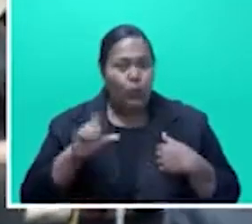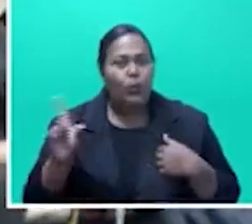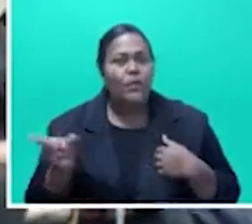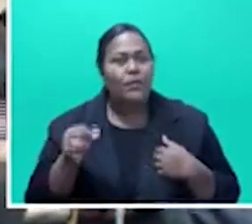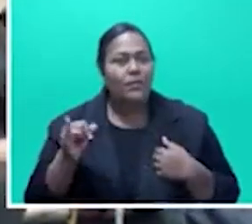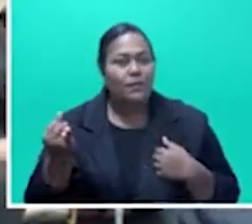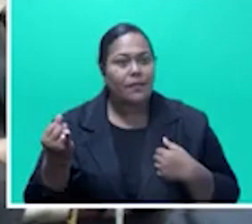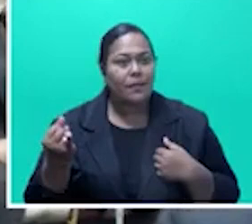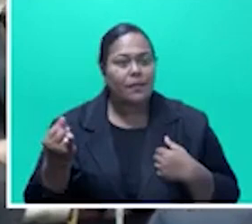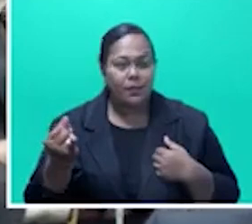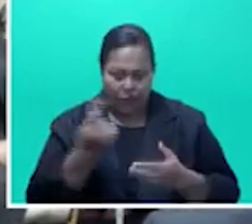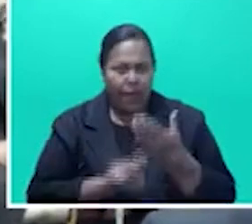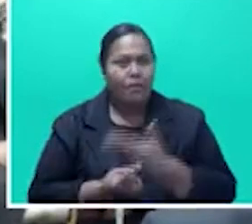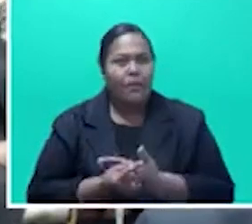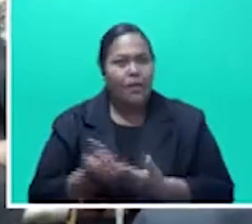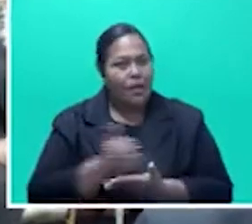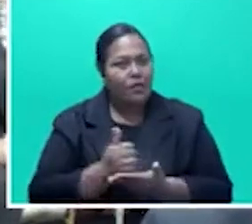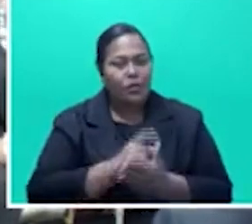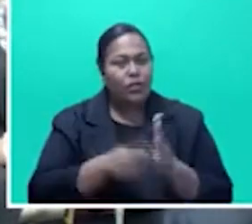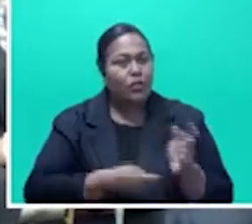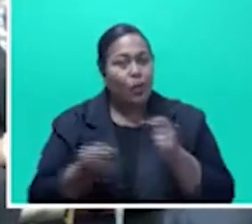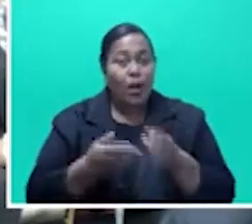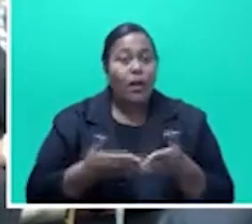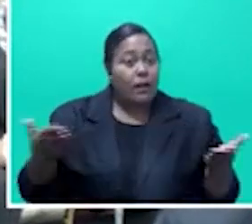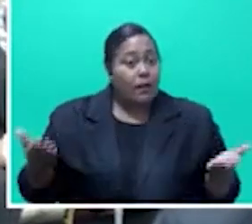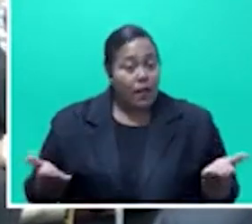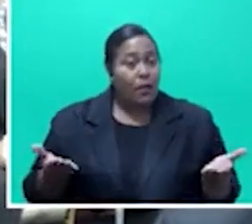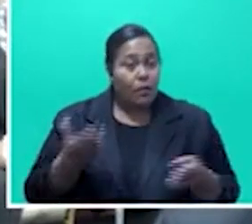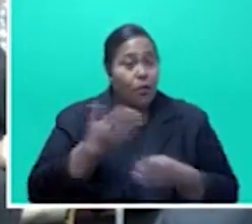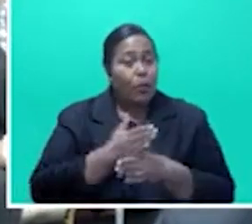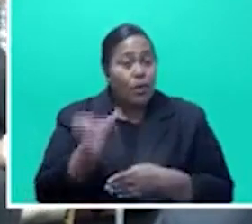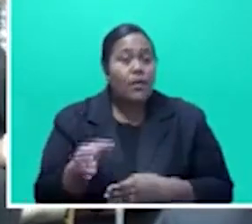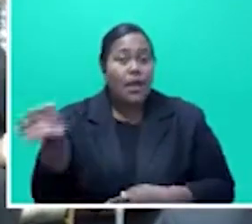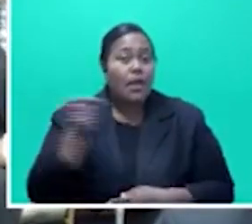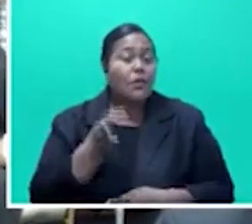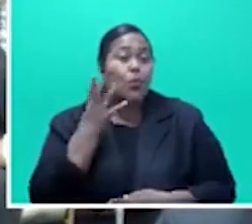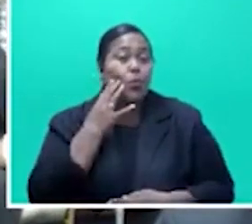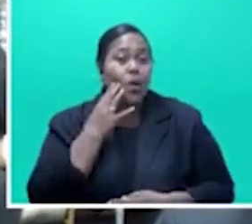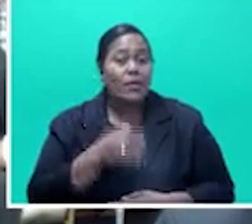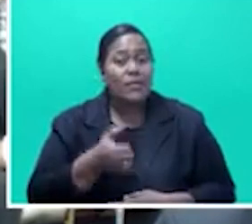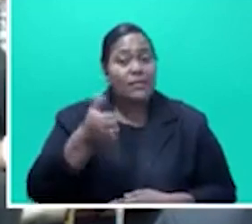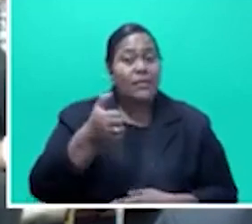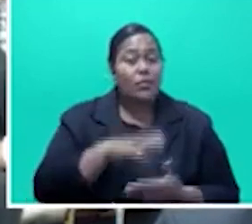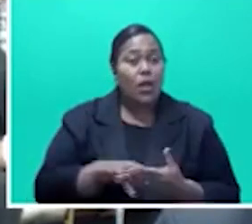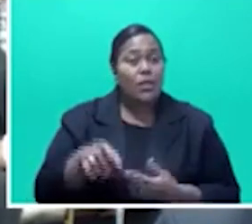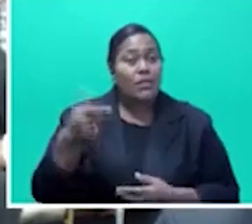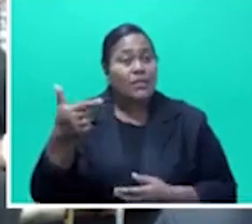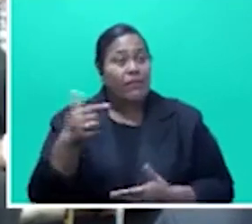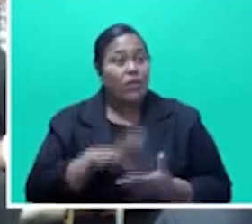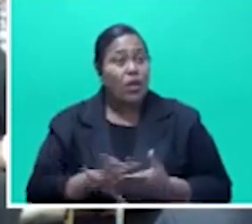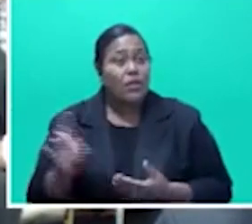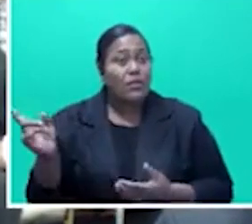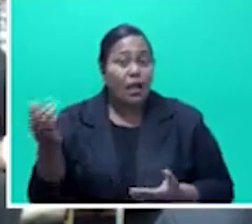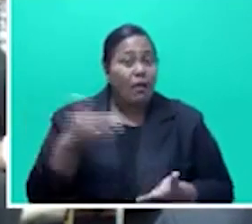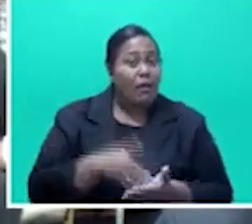into effect in January. Now the workers are asking Mr. Speaker, sir, when is that $6, $7 coming?